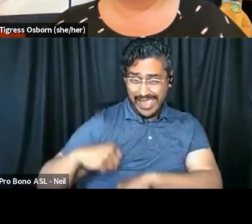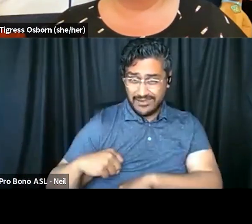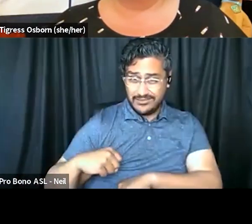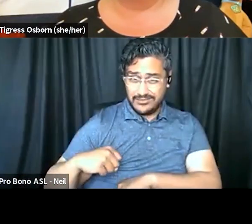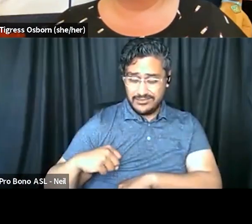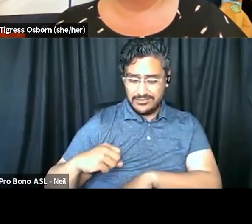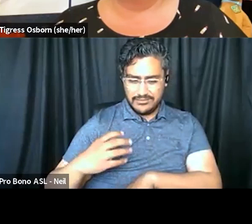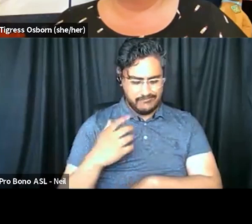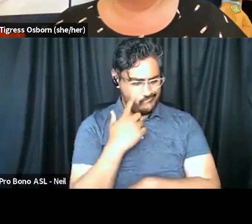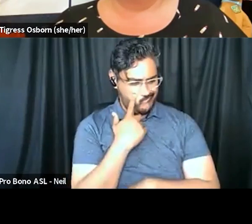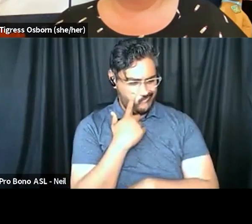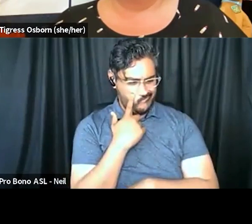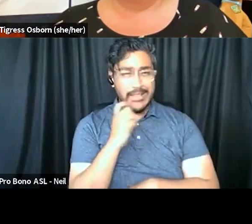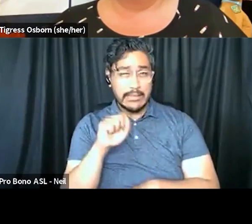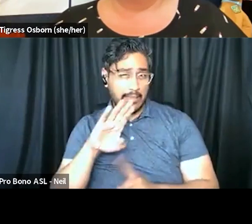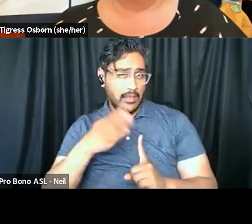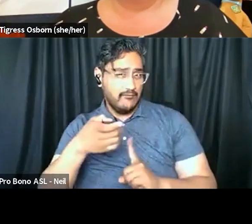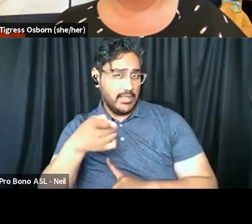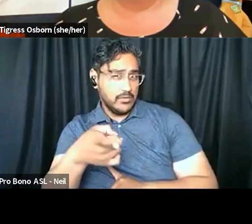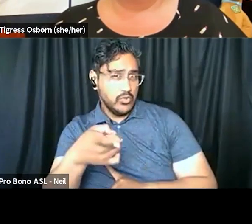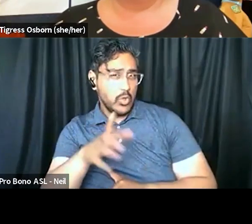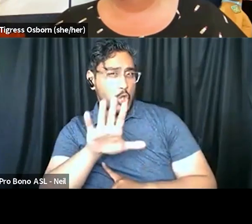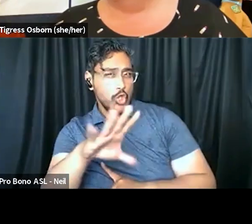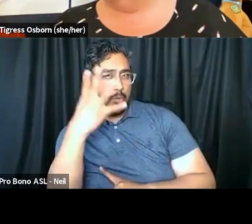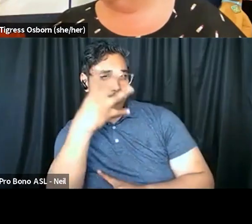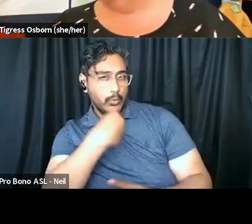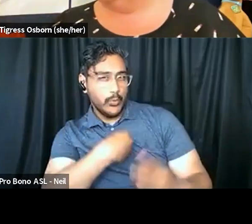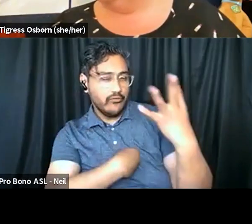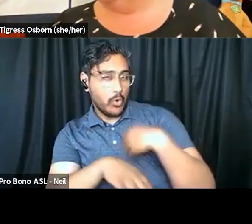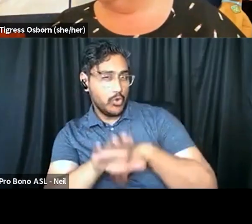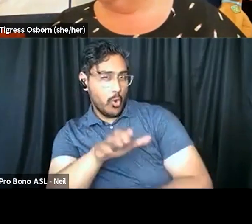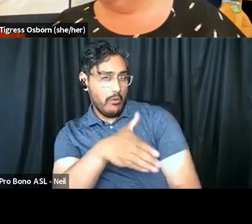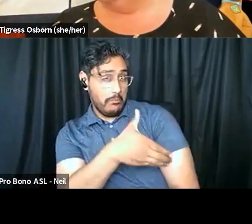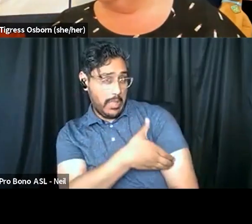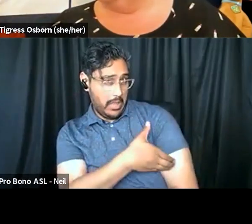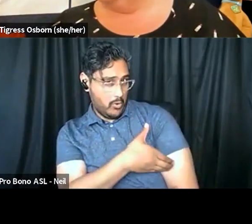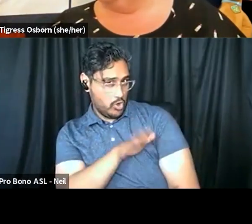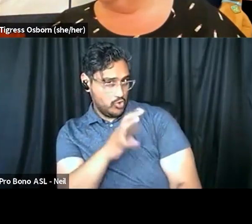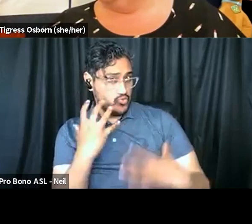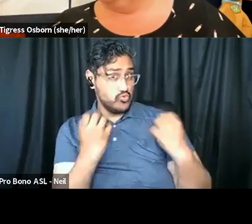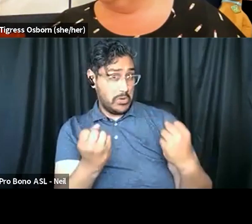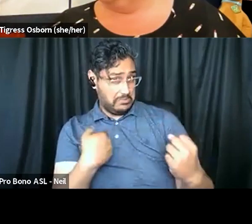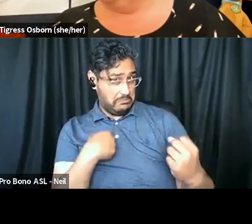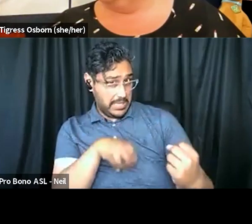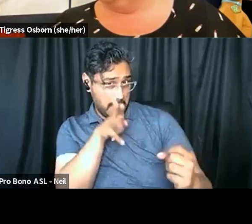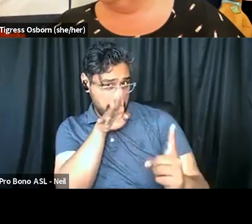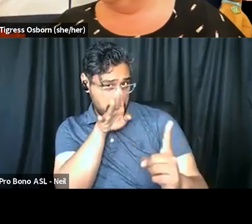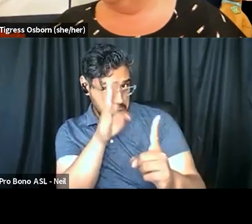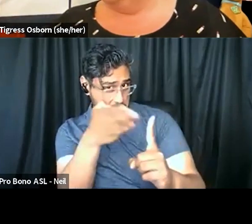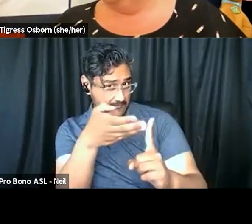Could I convince you of your beauty and power and strength and